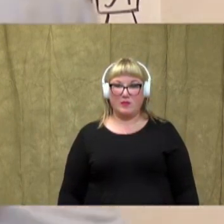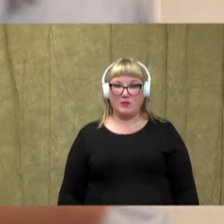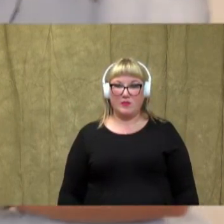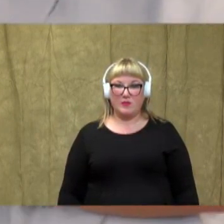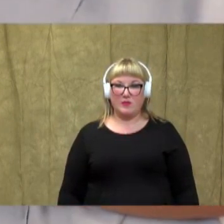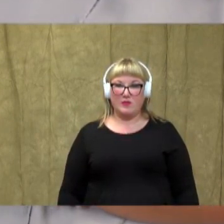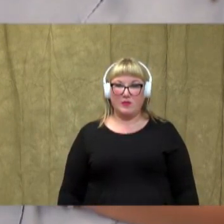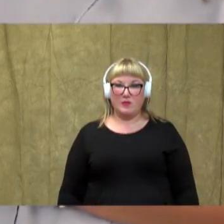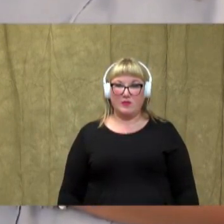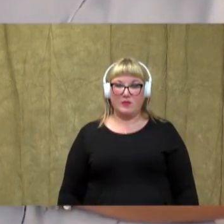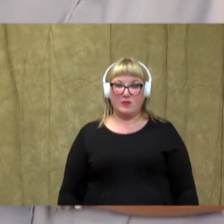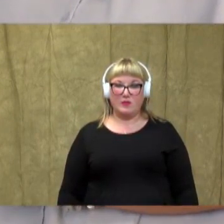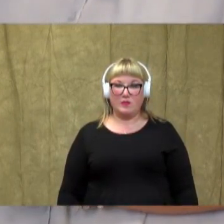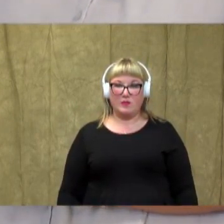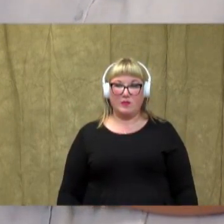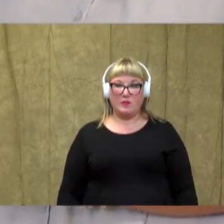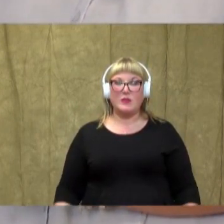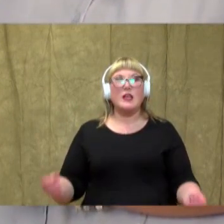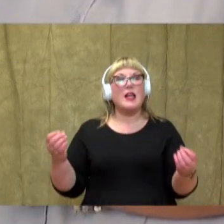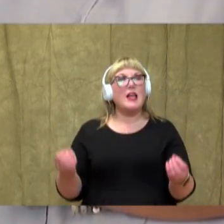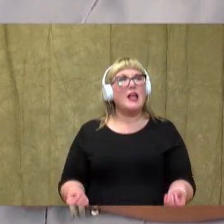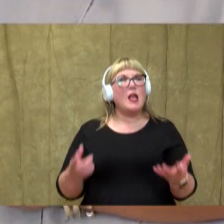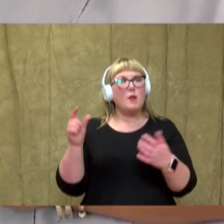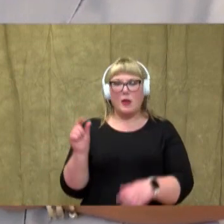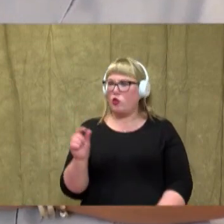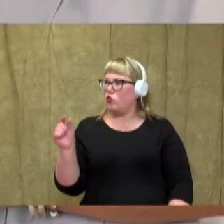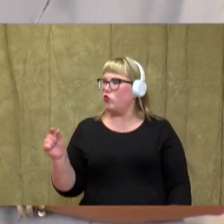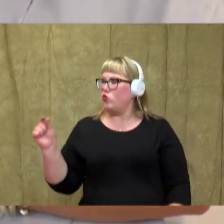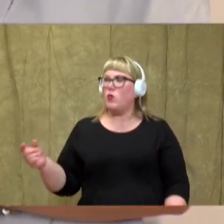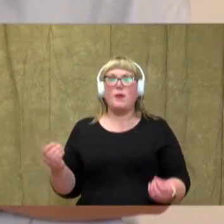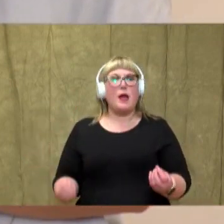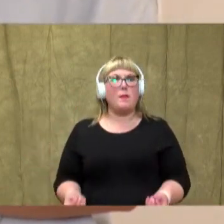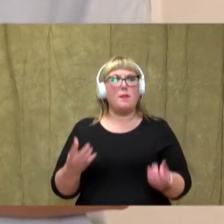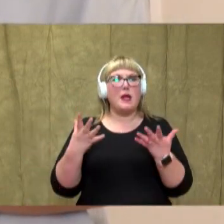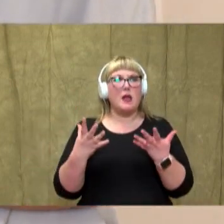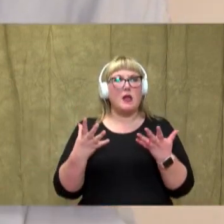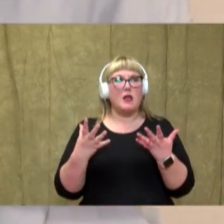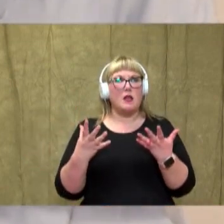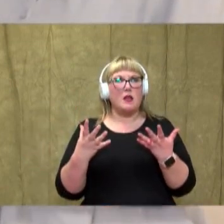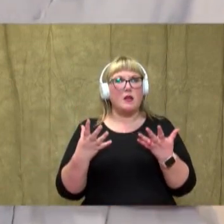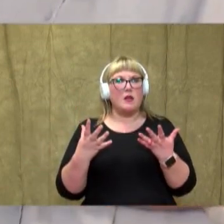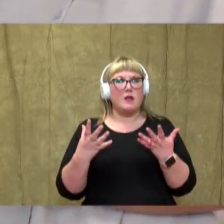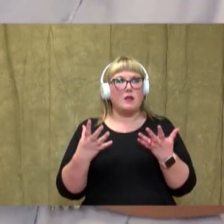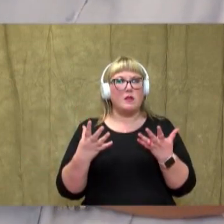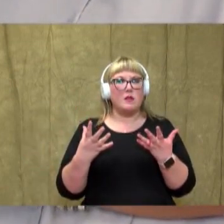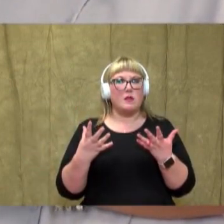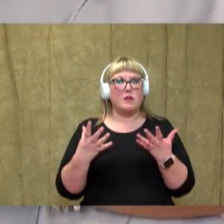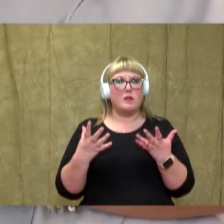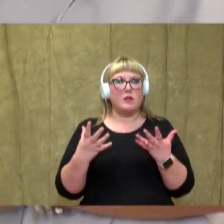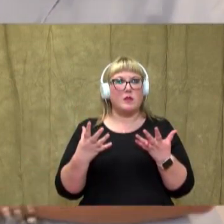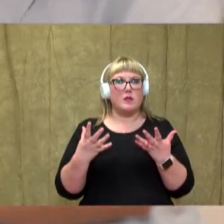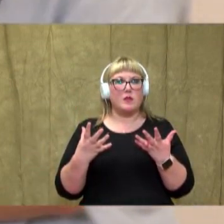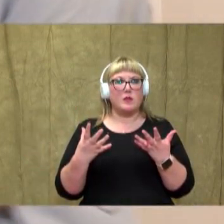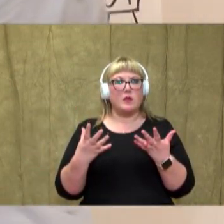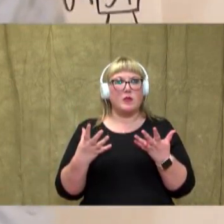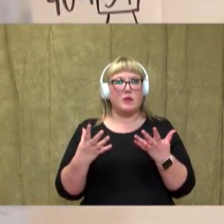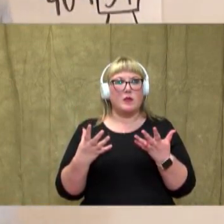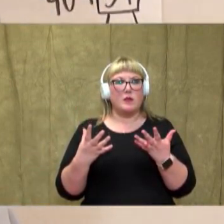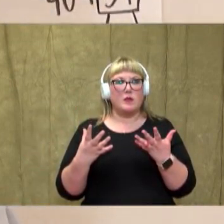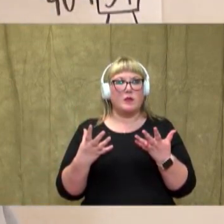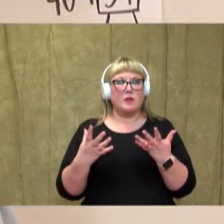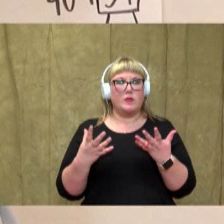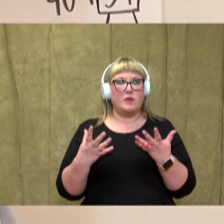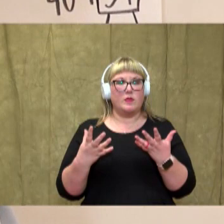in your equation. How many cubes would you have held up or have drawn out? We look